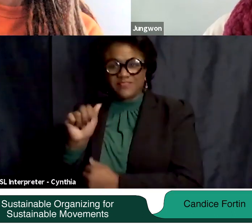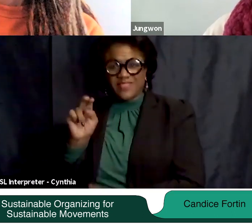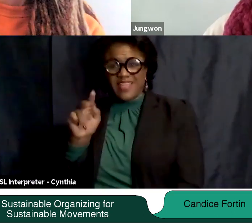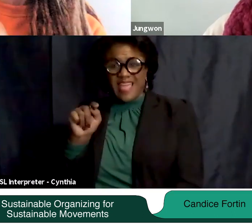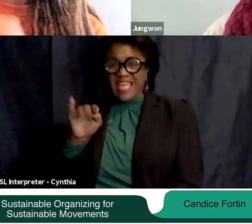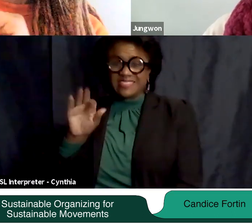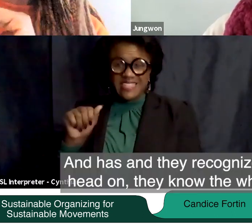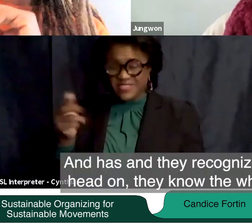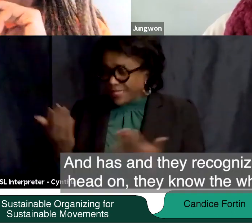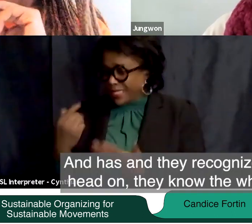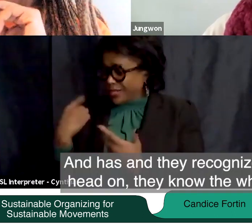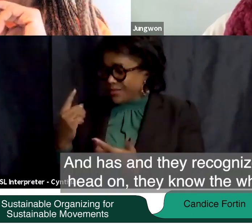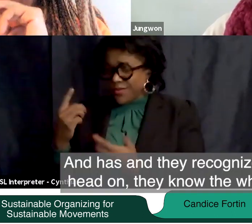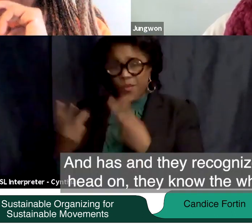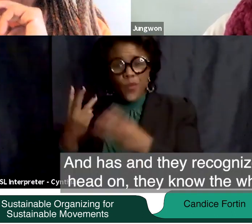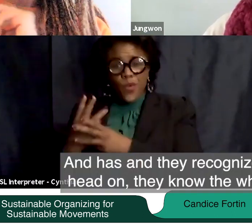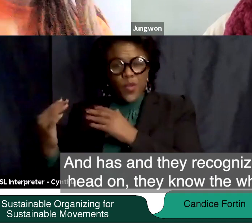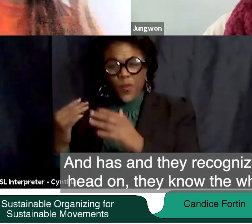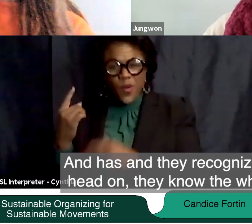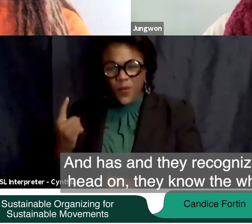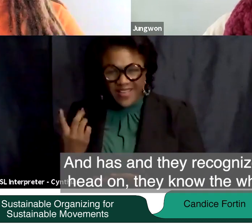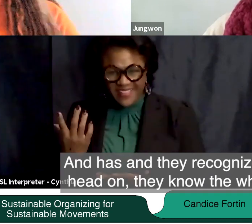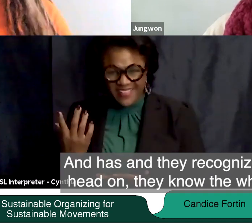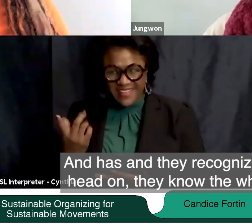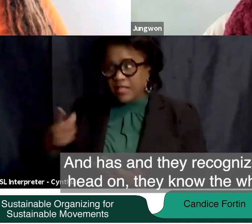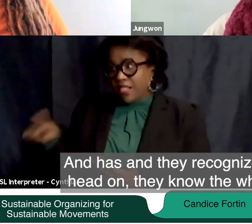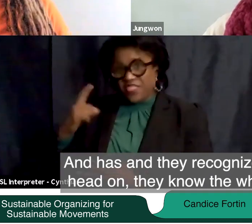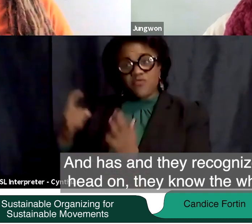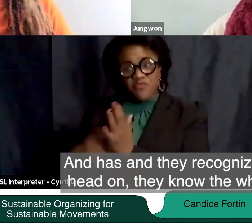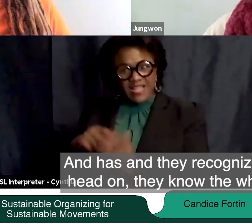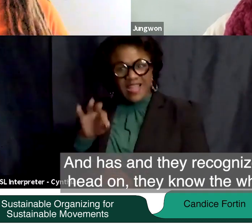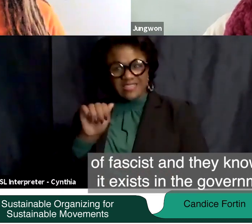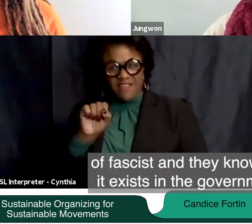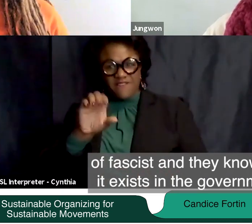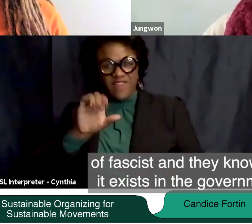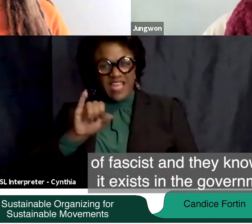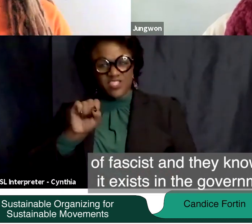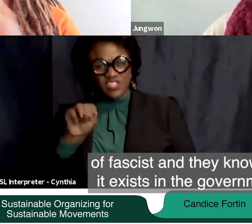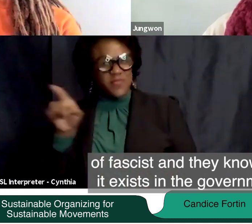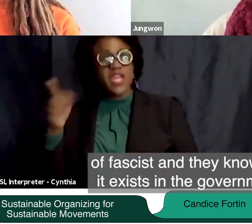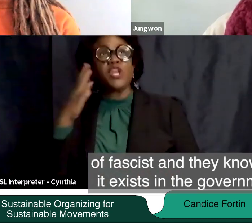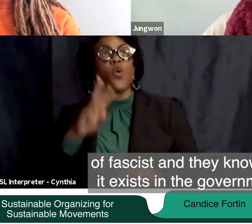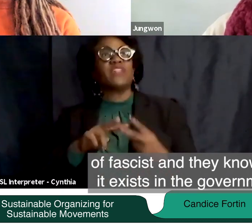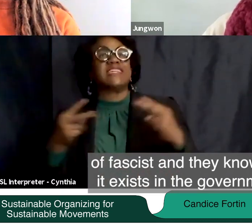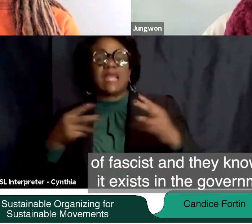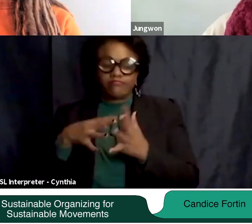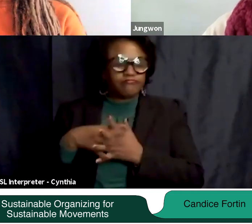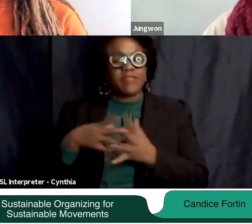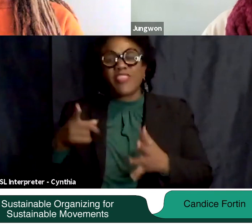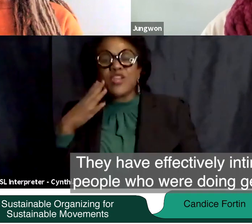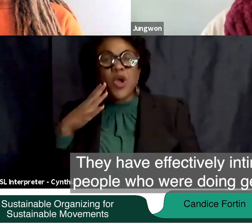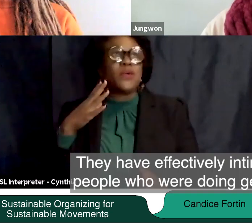War I. And they recognize fascism head on. They know the whole DNA of fascism. They know that it exists in the